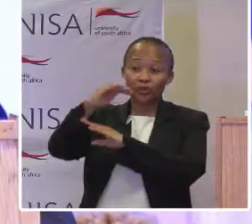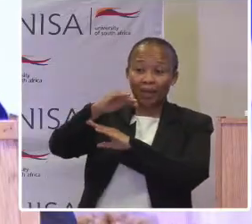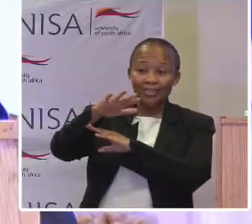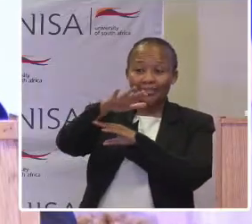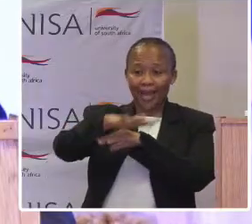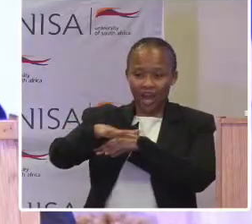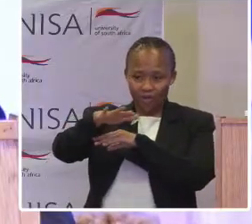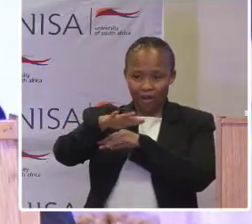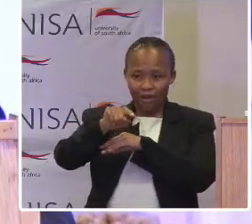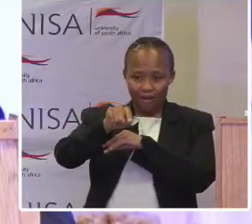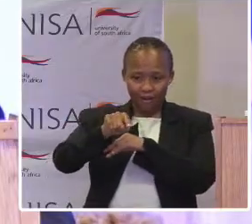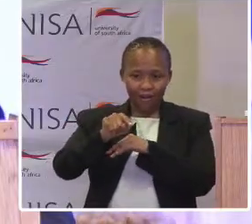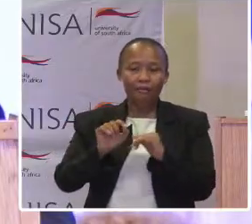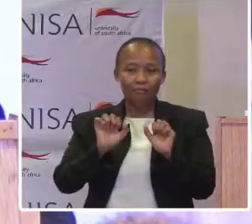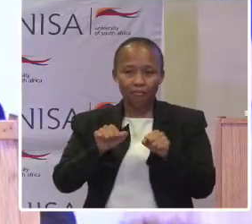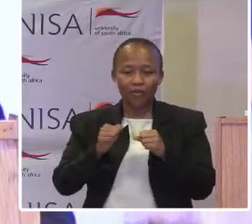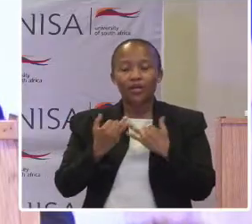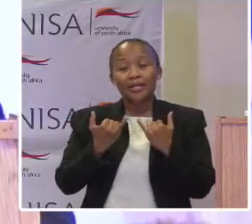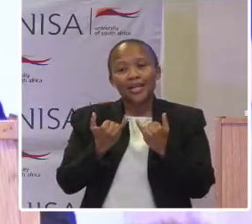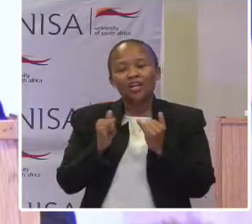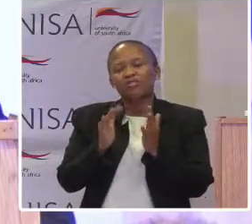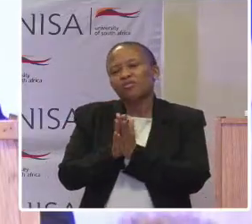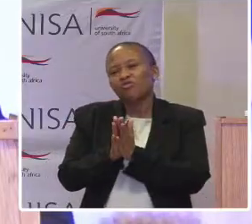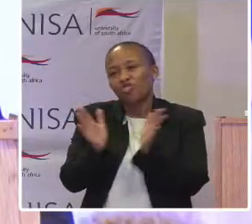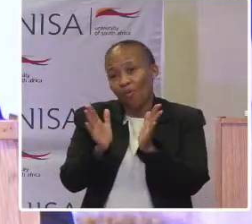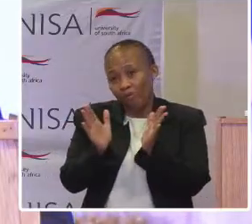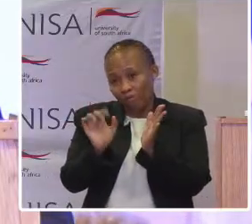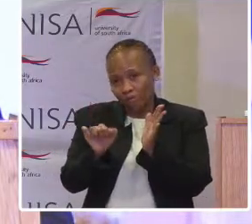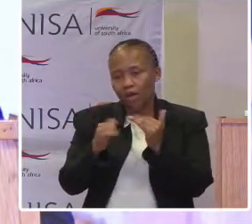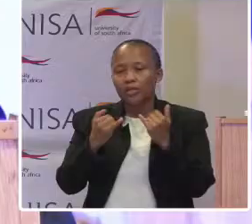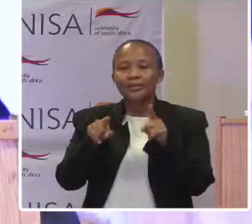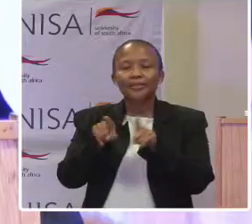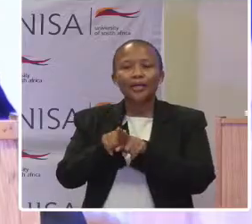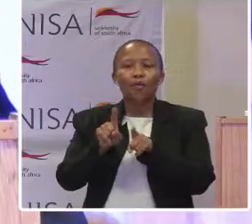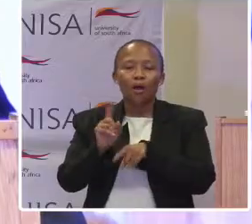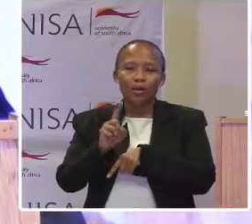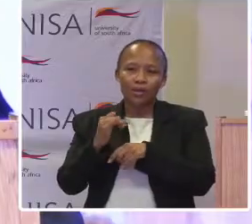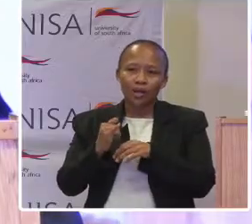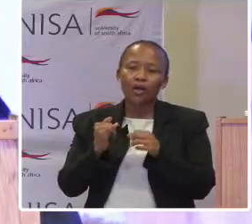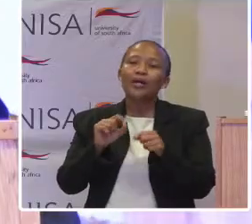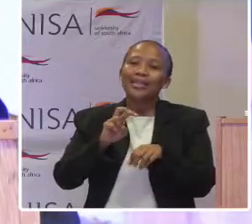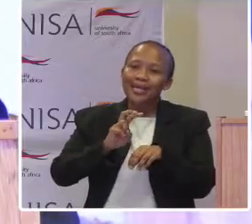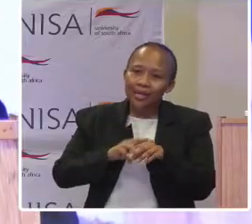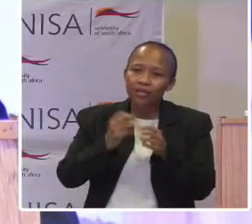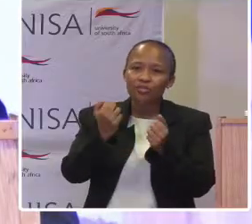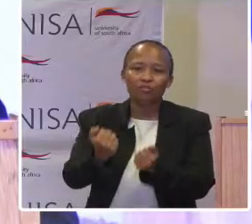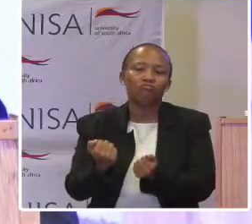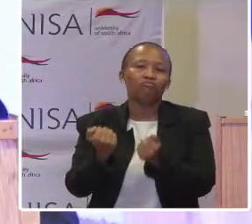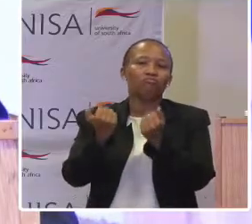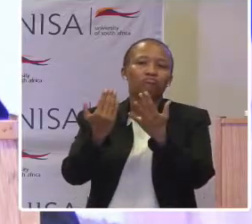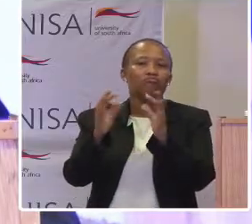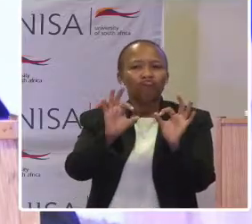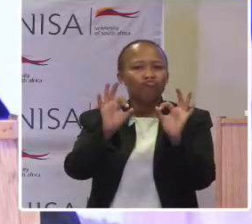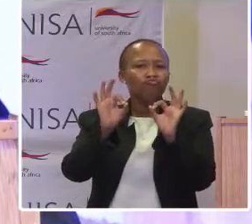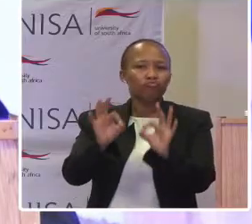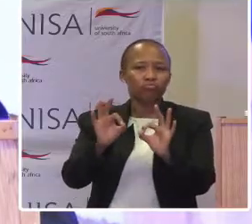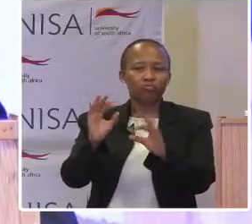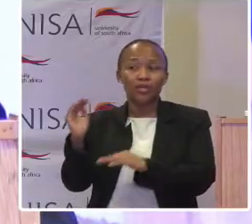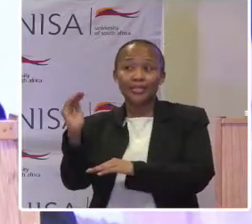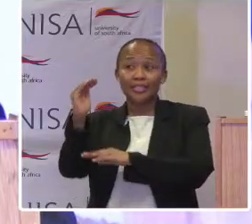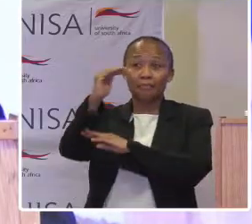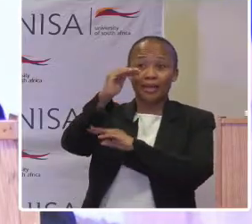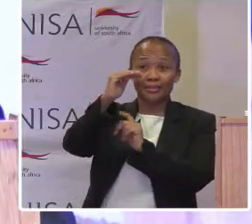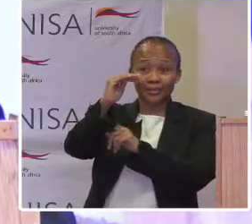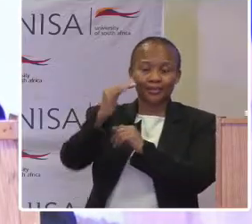and technology in space and in general. Facilitate the provision of appropriate and adequate space capabilities